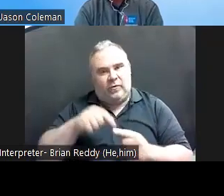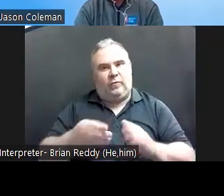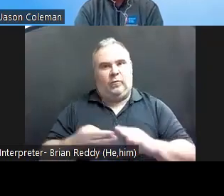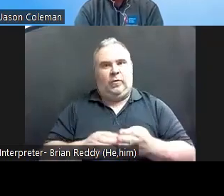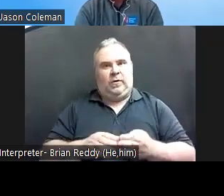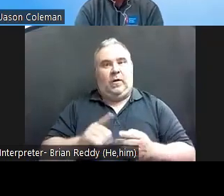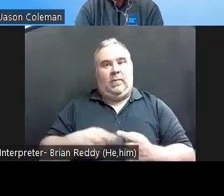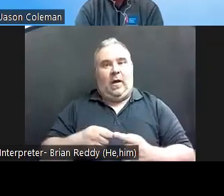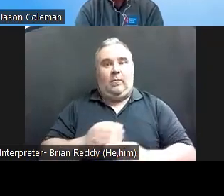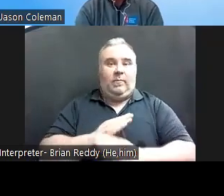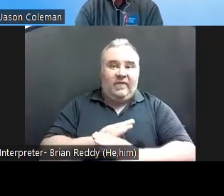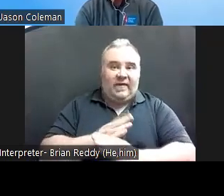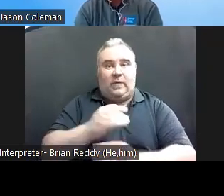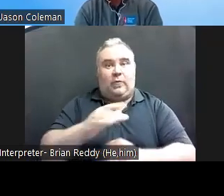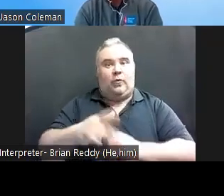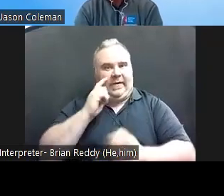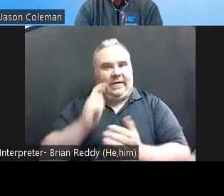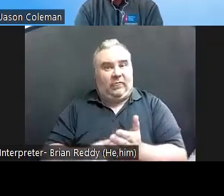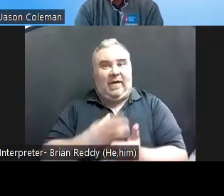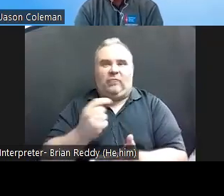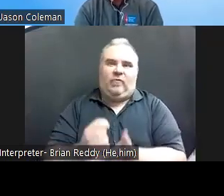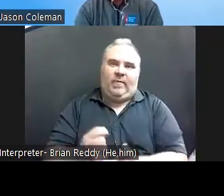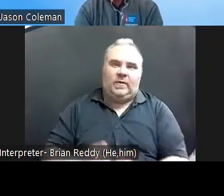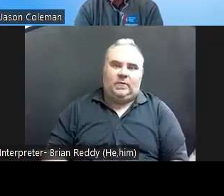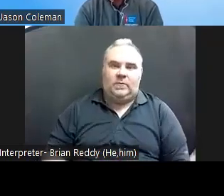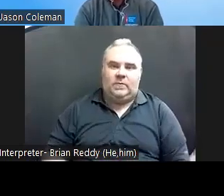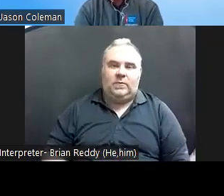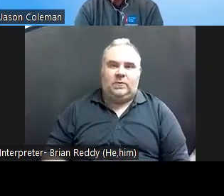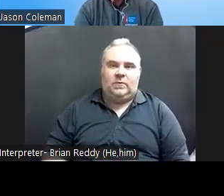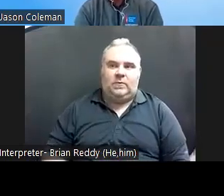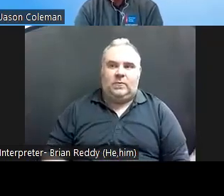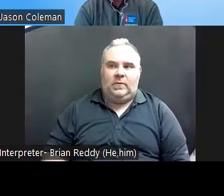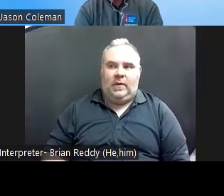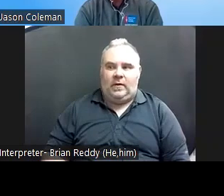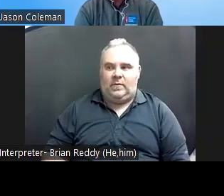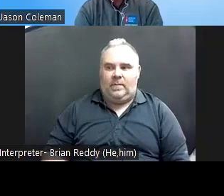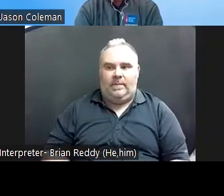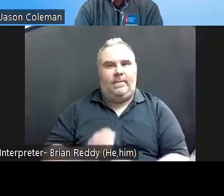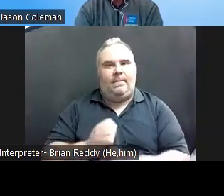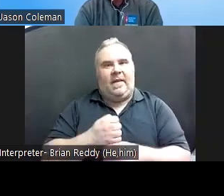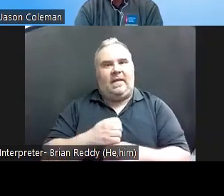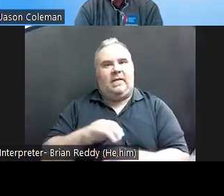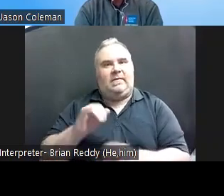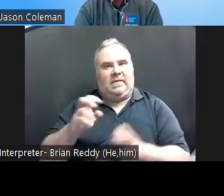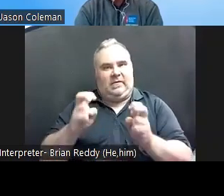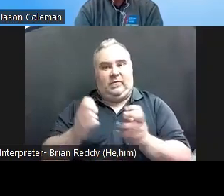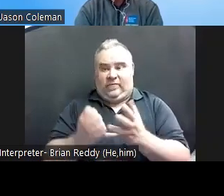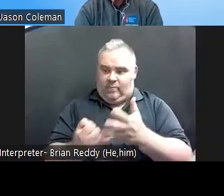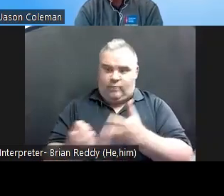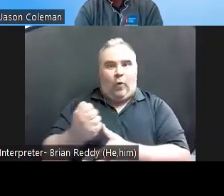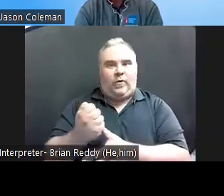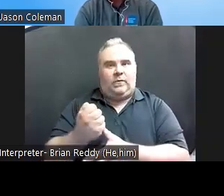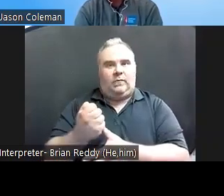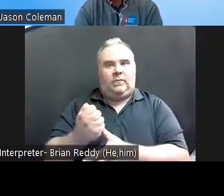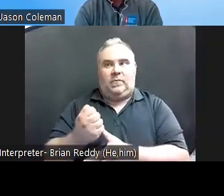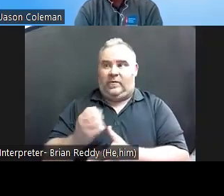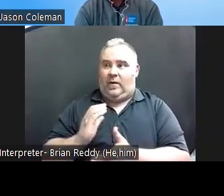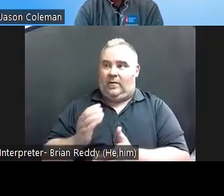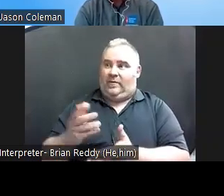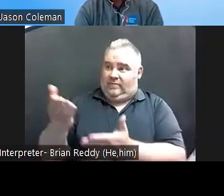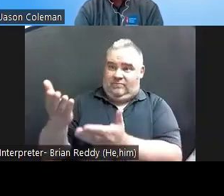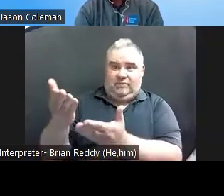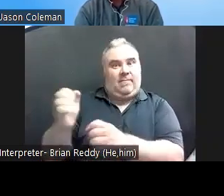around both prevention and early detection and treatment. And, making those issues a priority as our